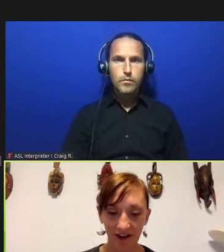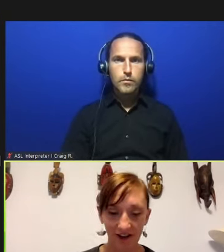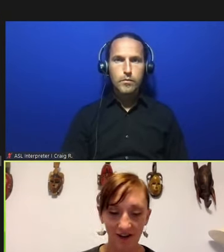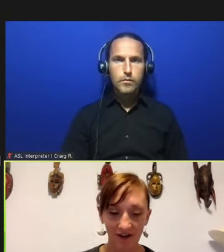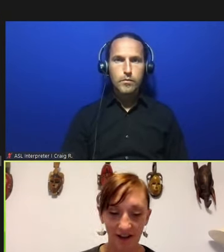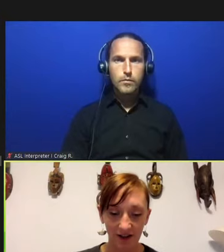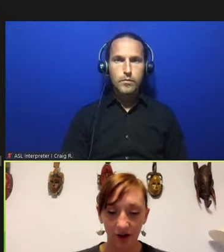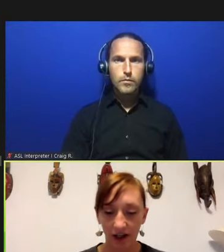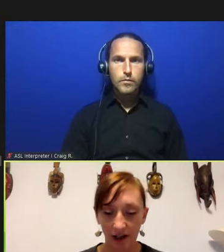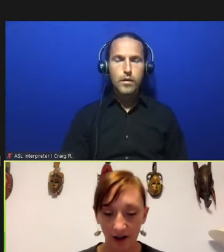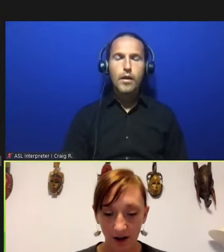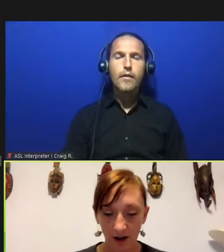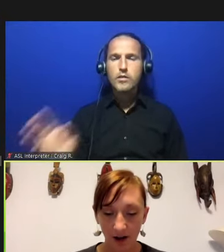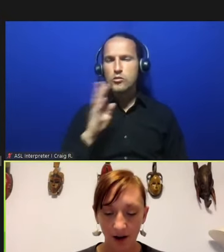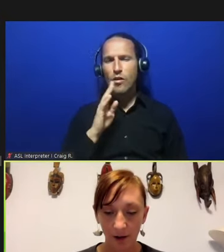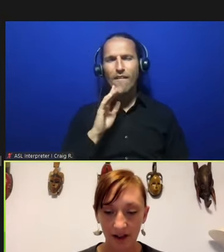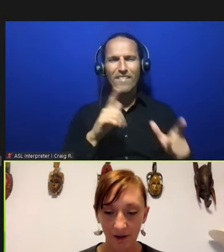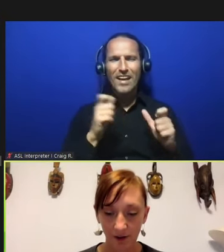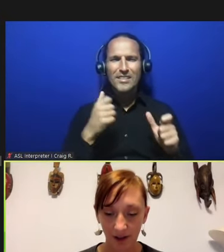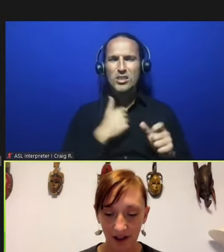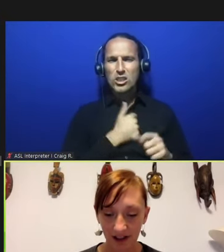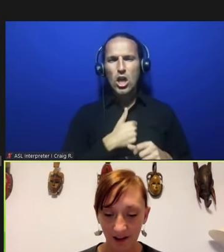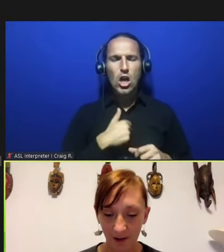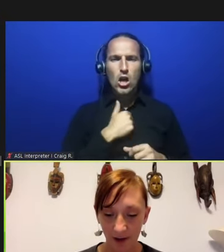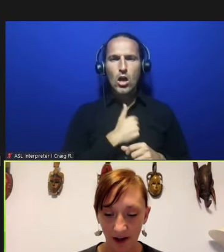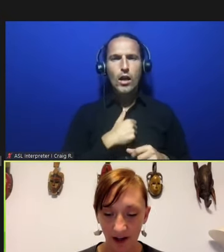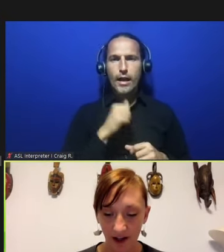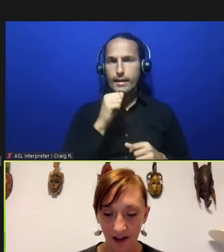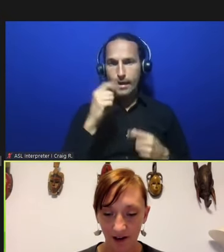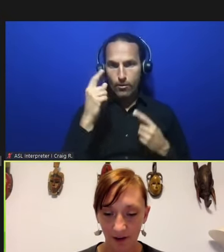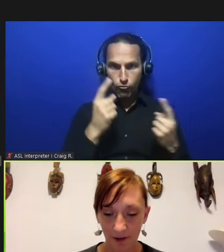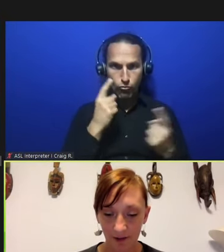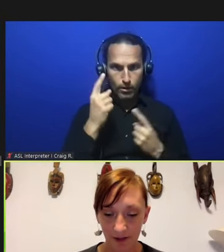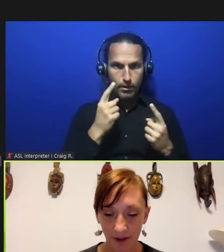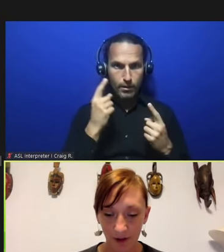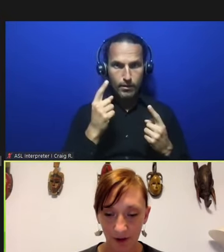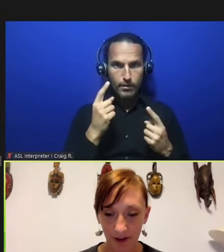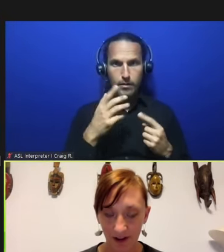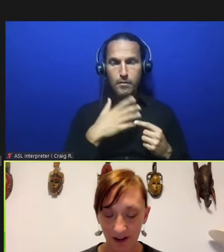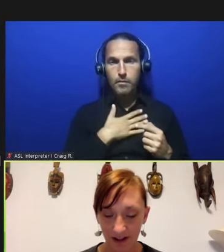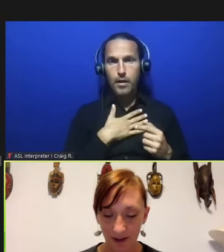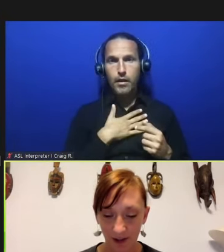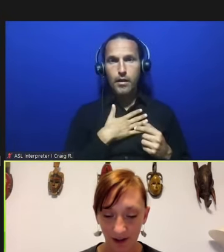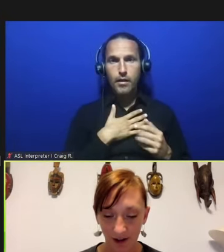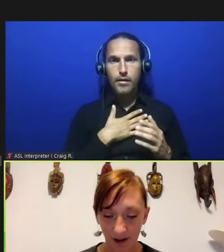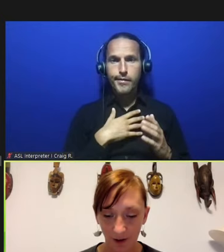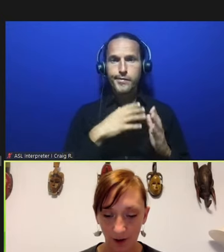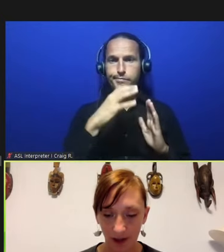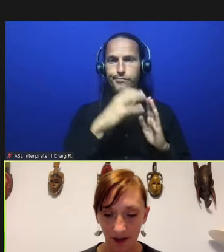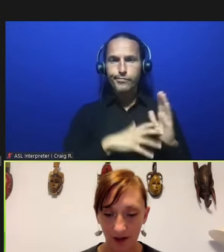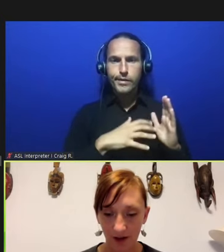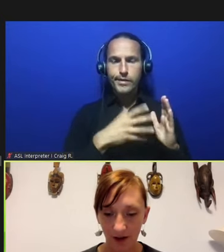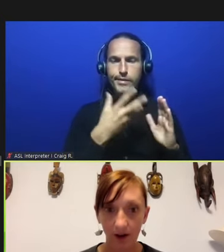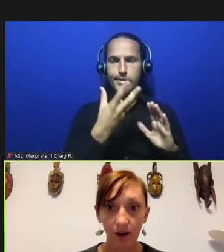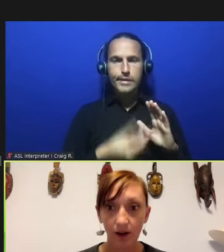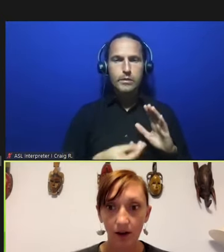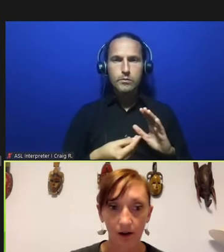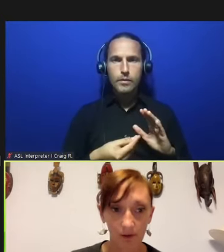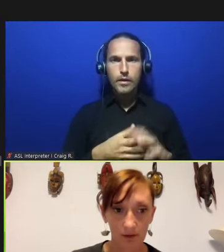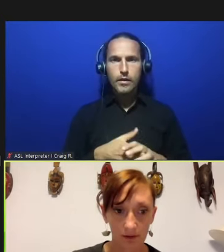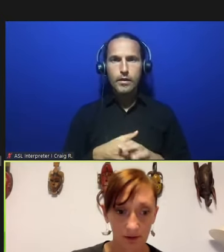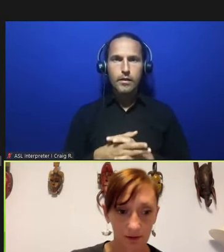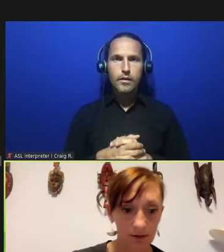I've got to talk fast, sorry. I didn't realize that my script was going to disappear when,